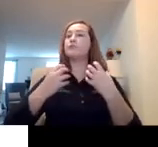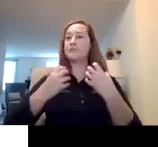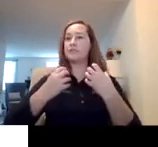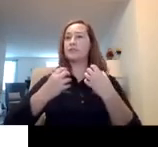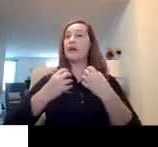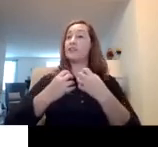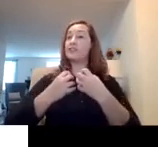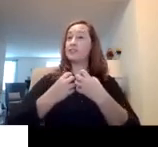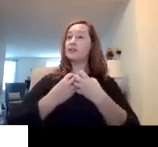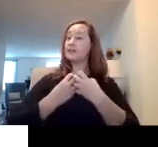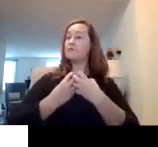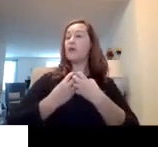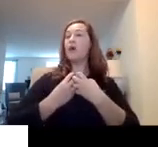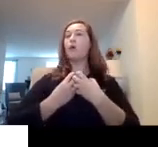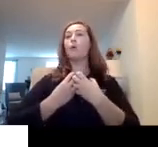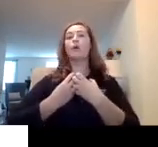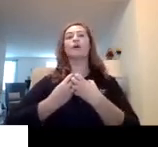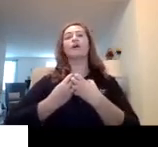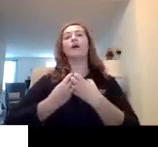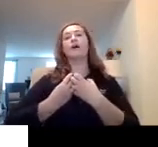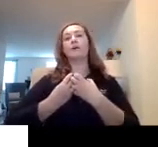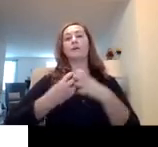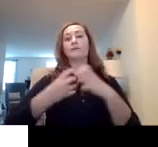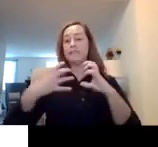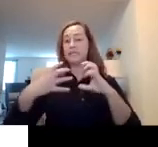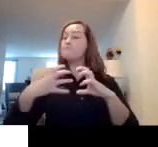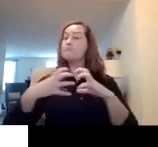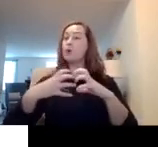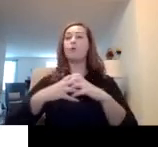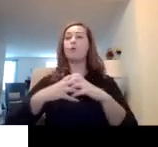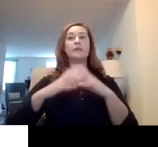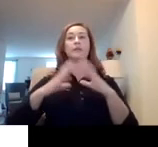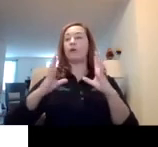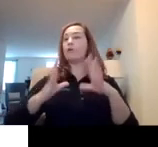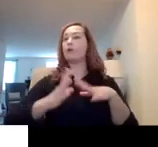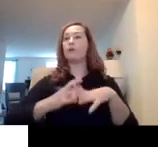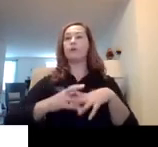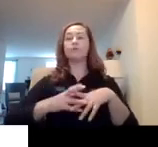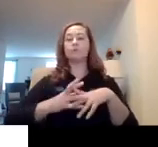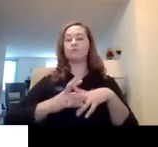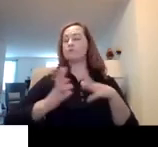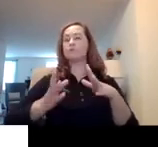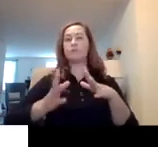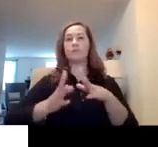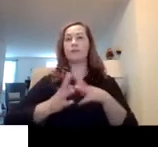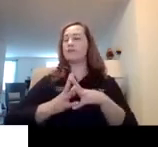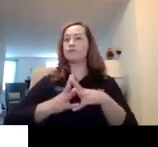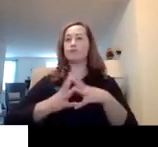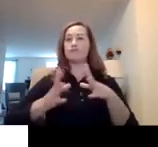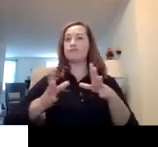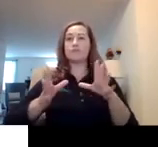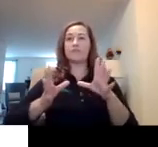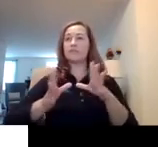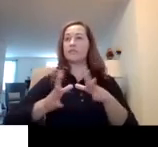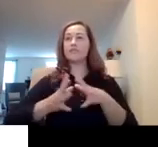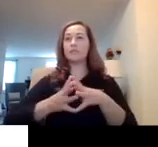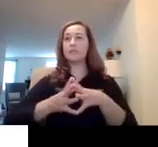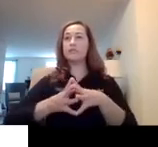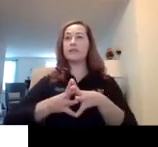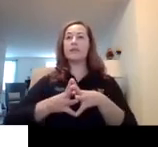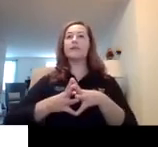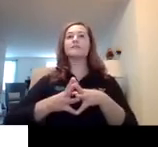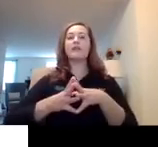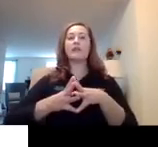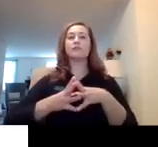virtual visit hashtag, where a team will be on call pretty much 7 days a